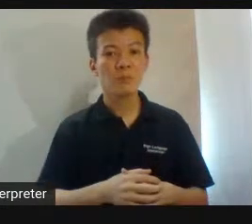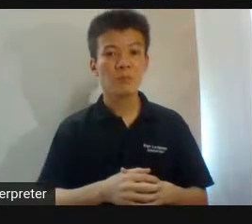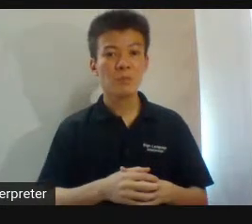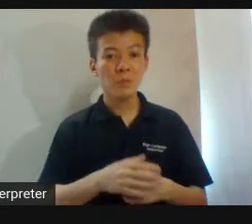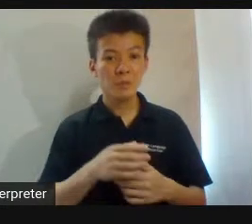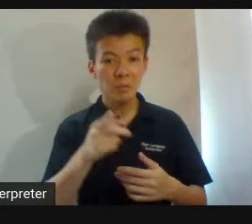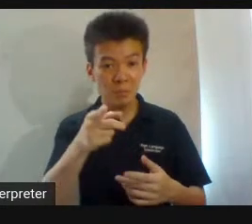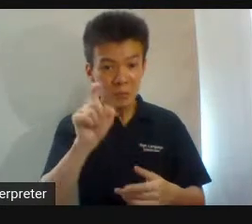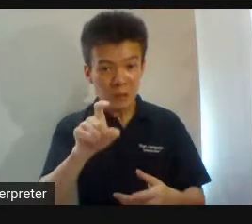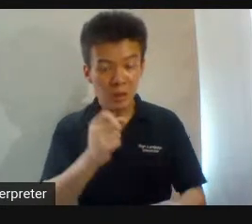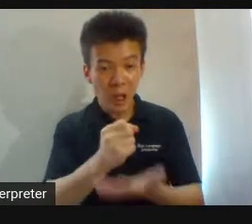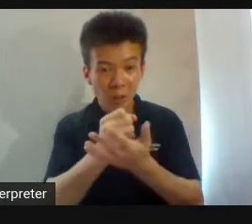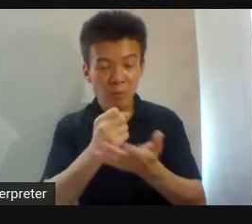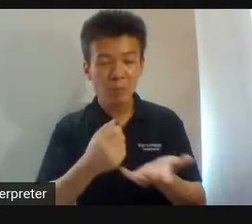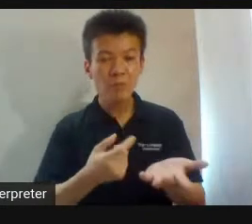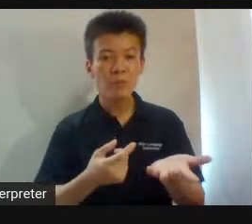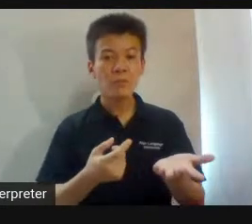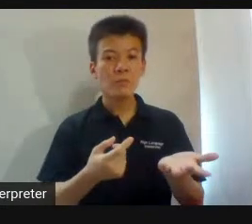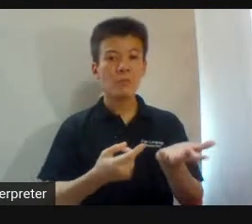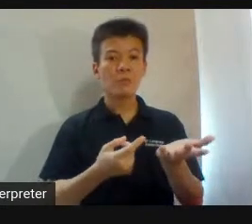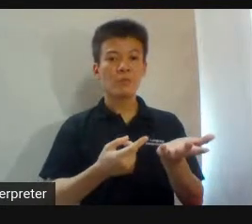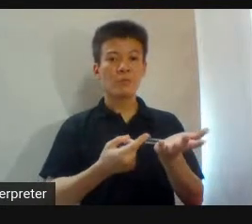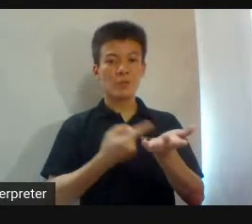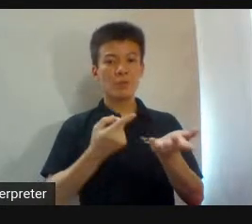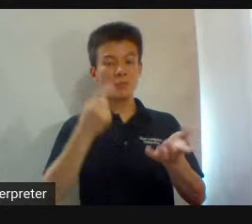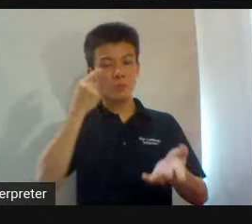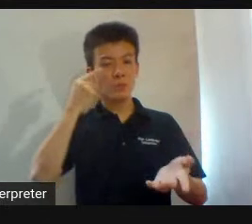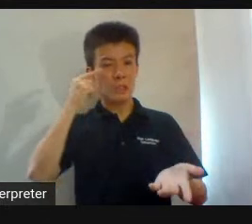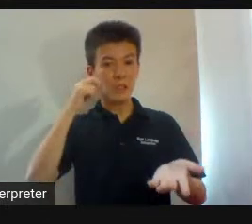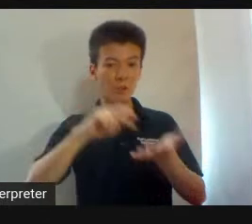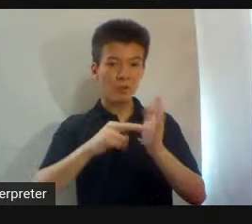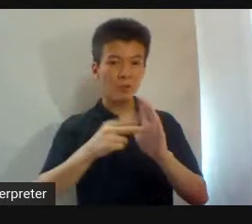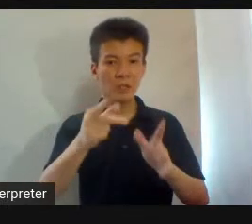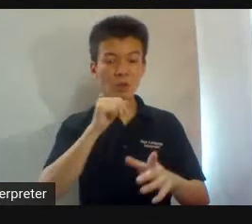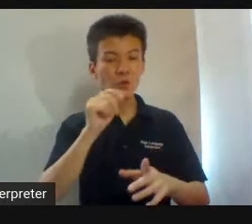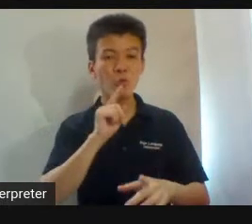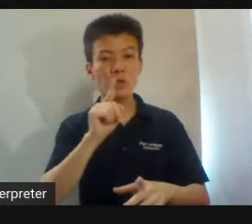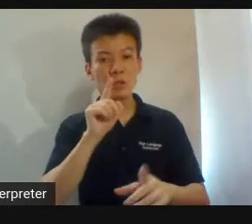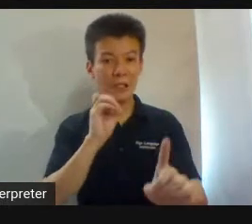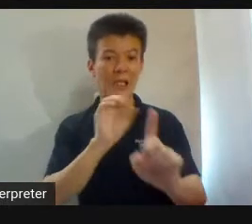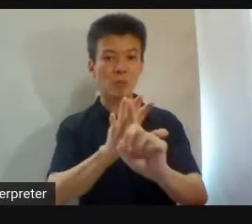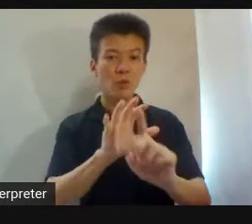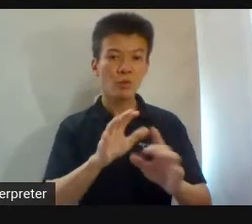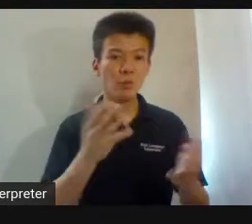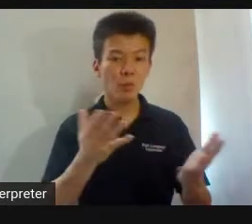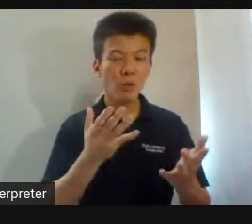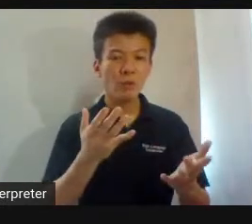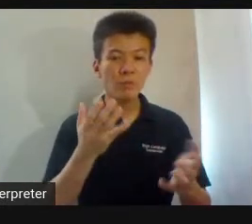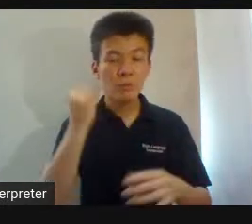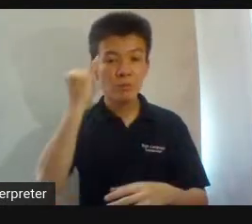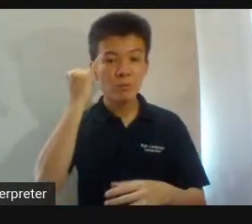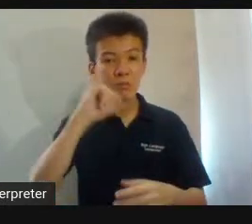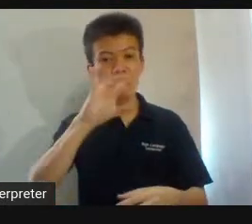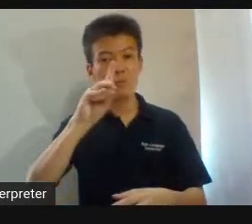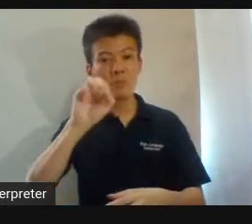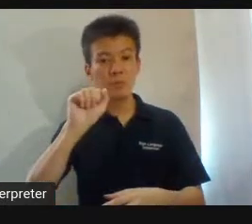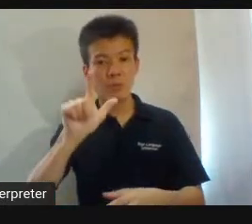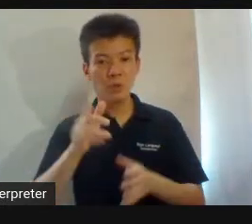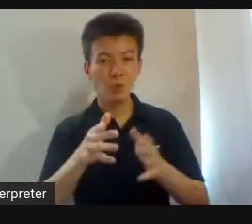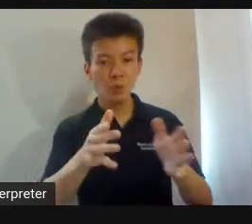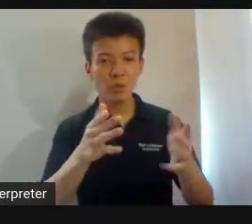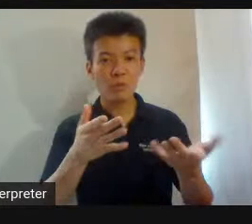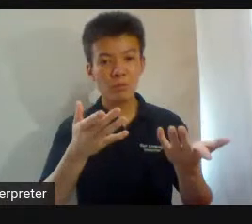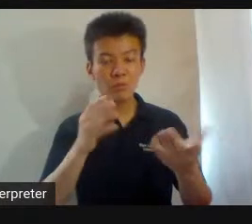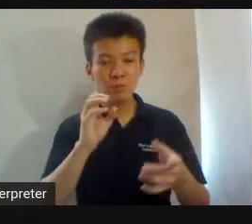it they need help? So sometimes the intention is that they're not really exposed to what is the ideal way to